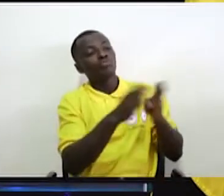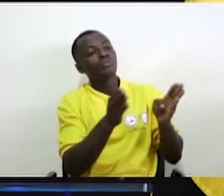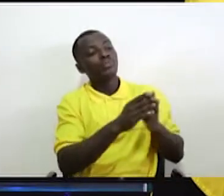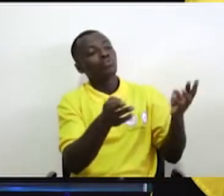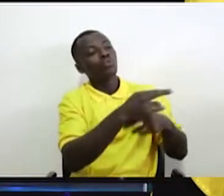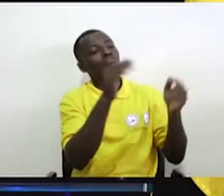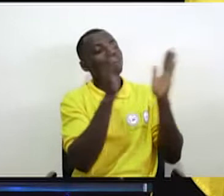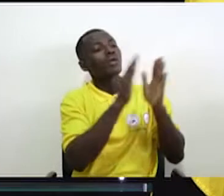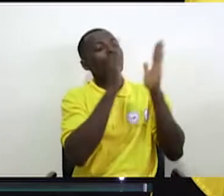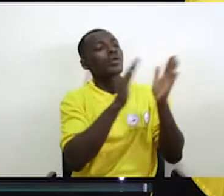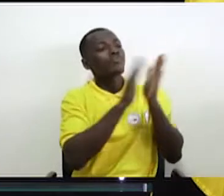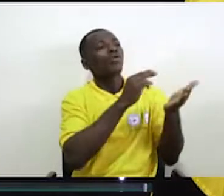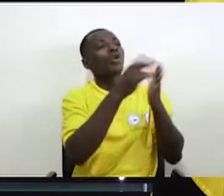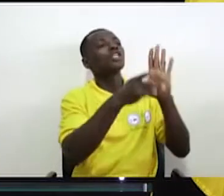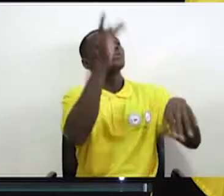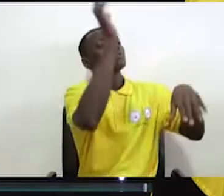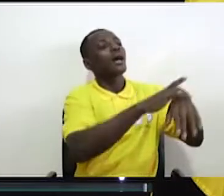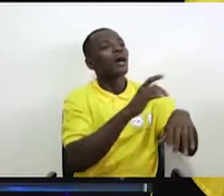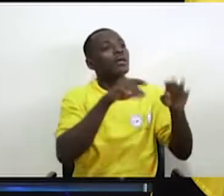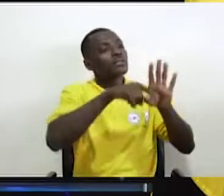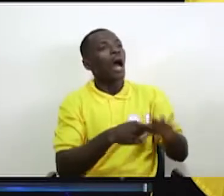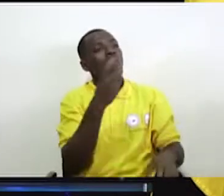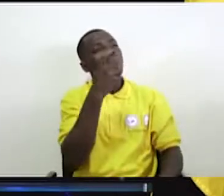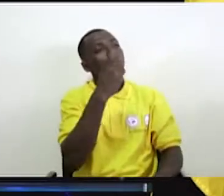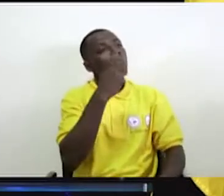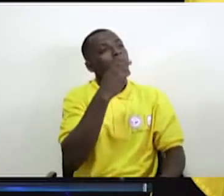overheard them and he said, my friends, we are not drunk, listen to me.